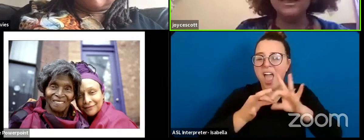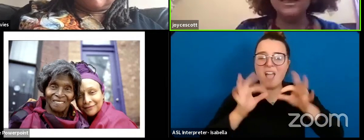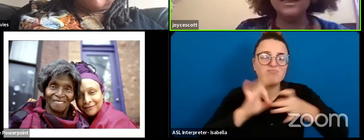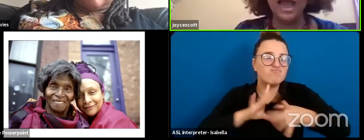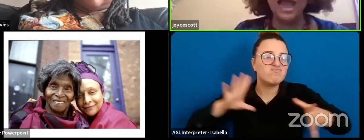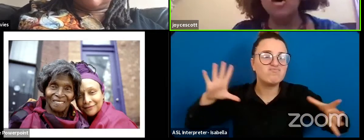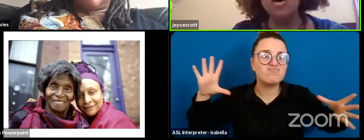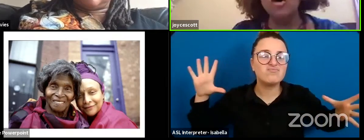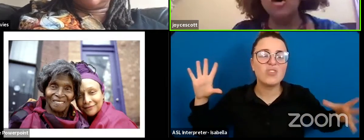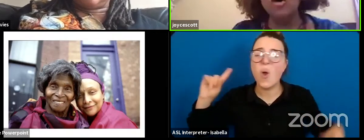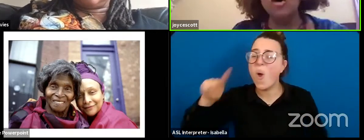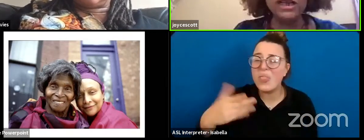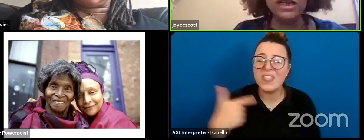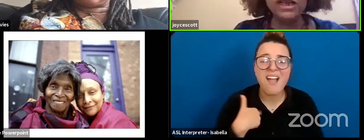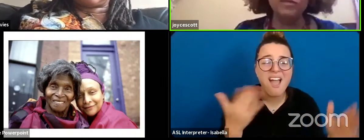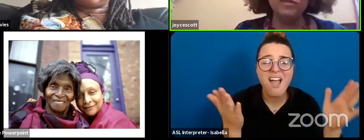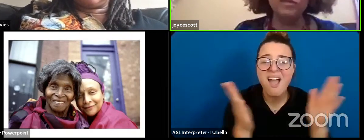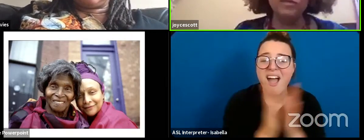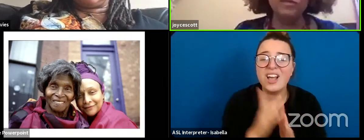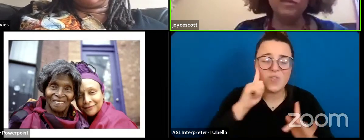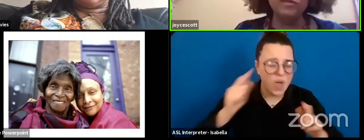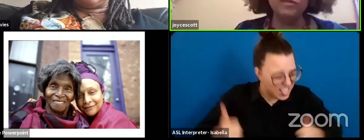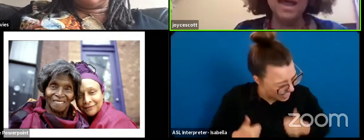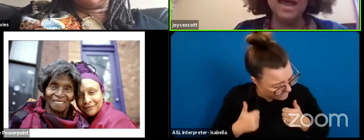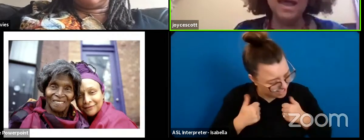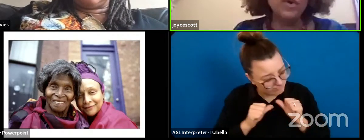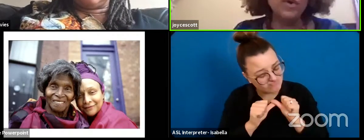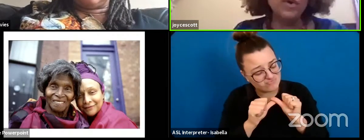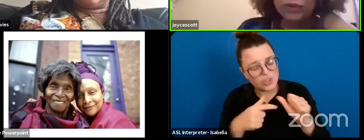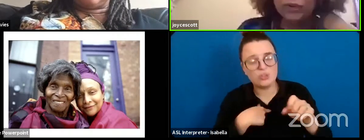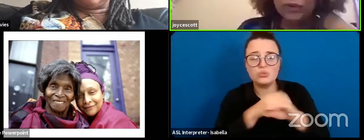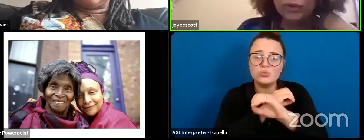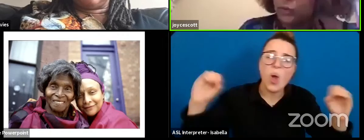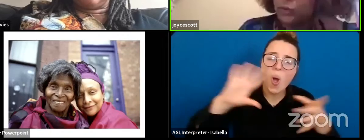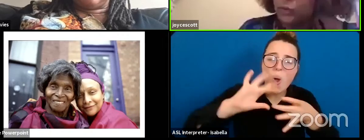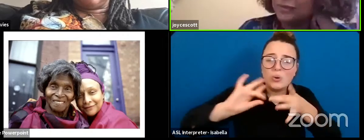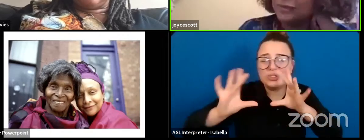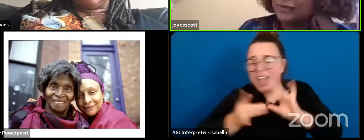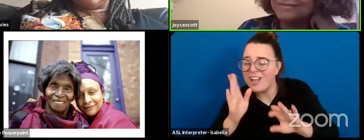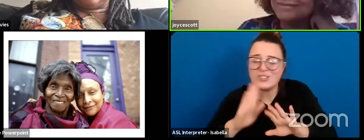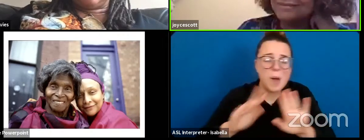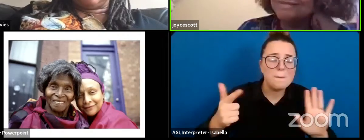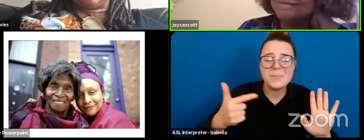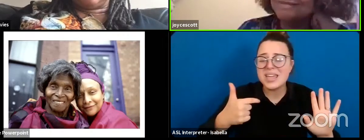All I ask of living is to have no chains on me. And